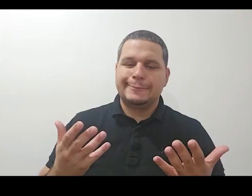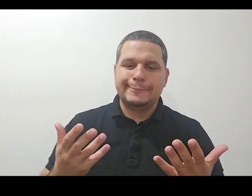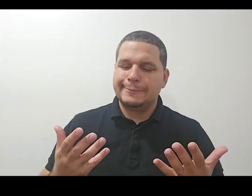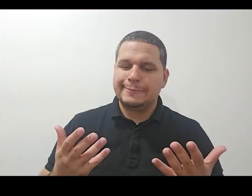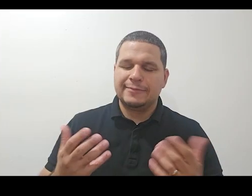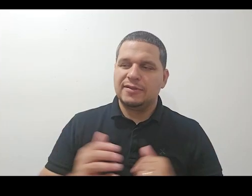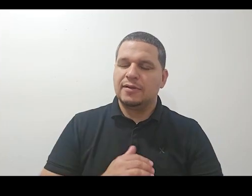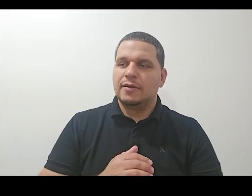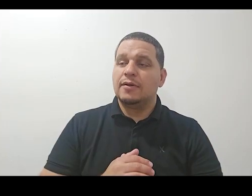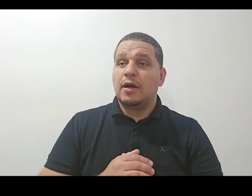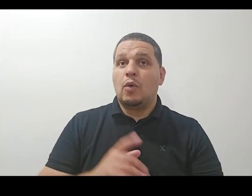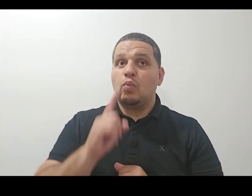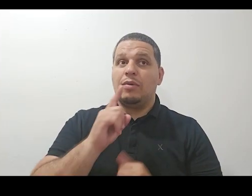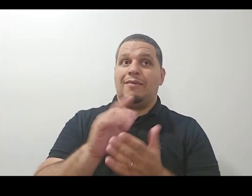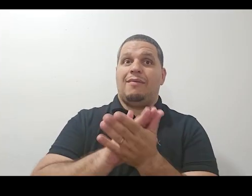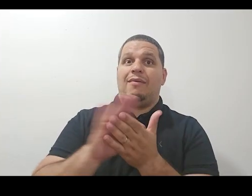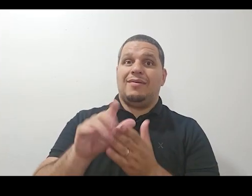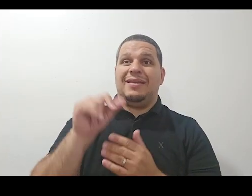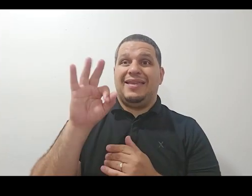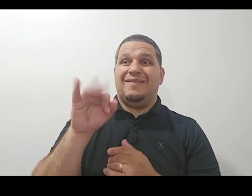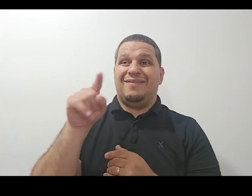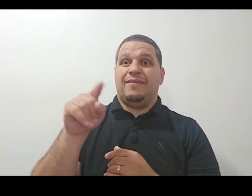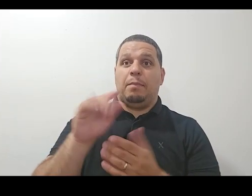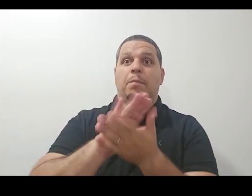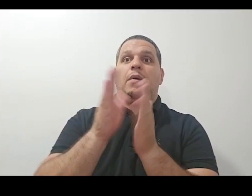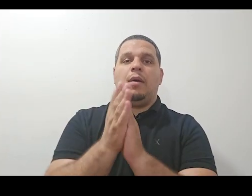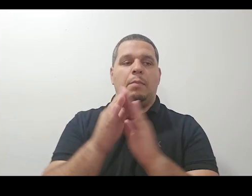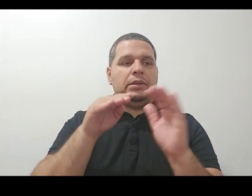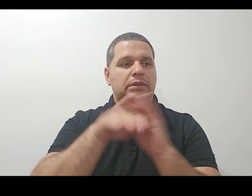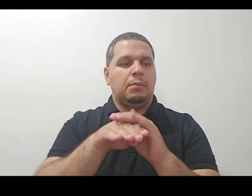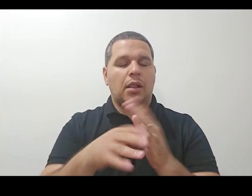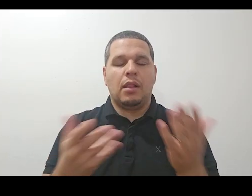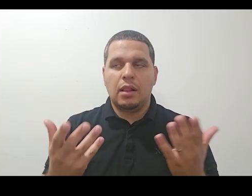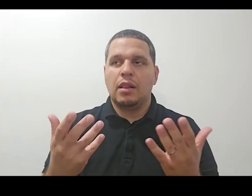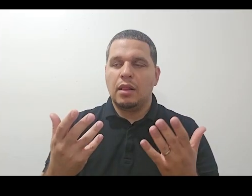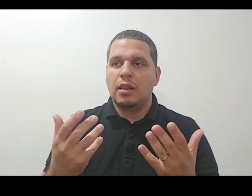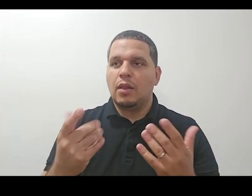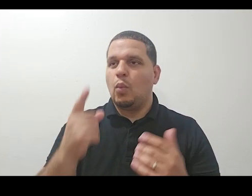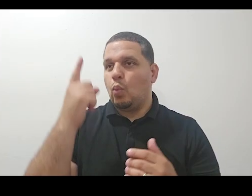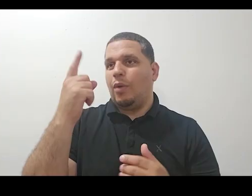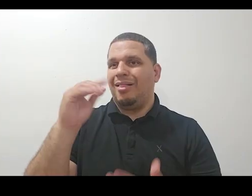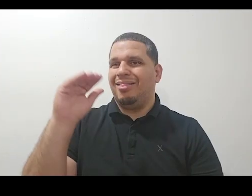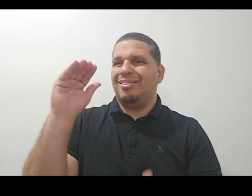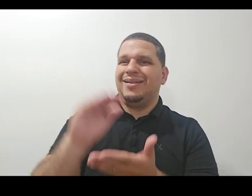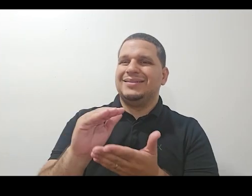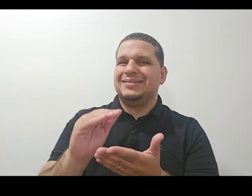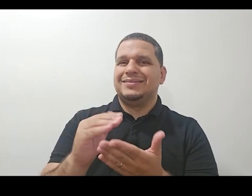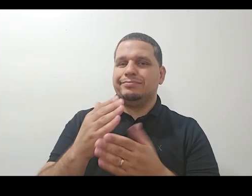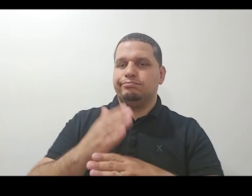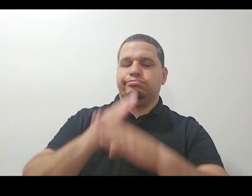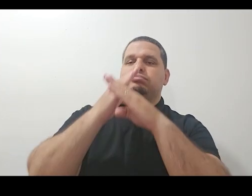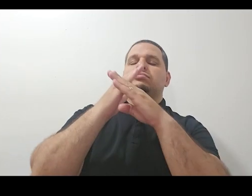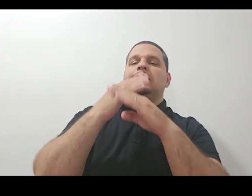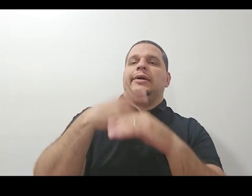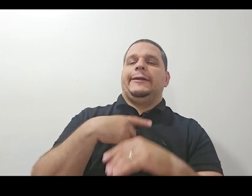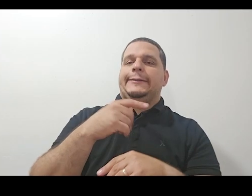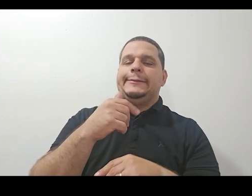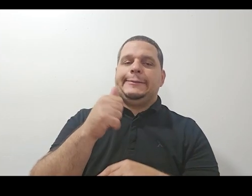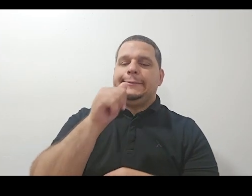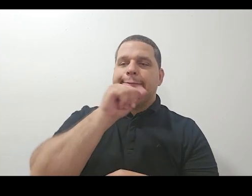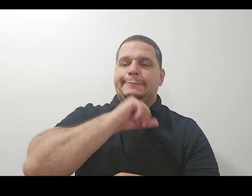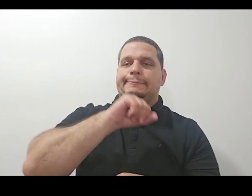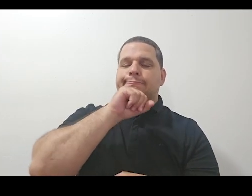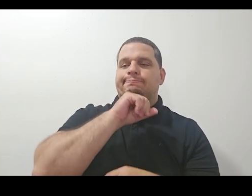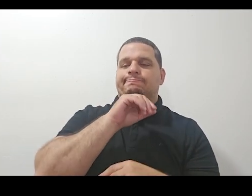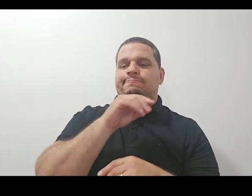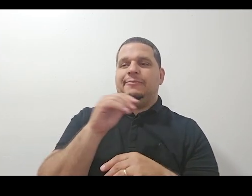So it would be convenient to have it be accessible. It would be one less of an obstacle that we have to go